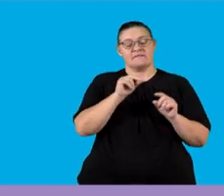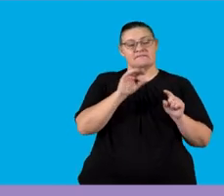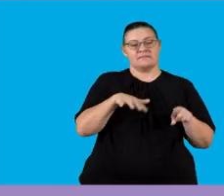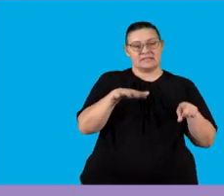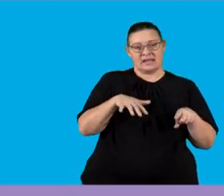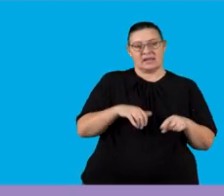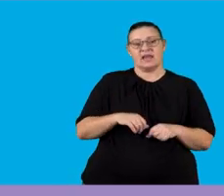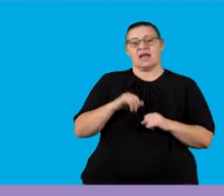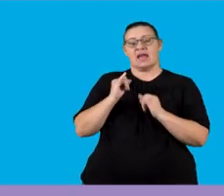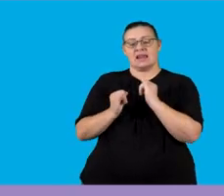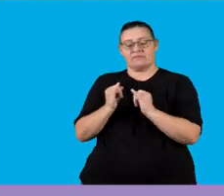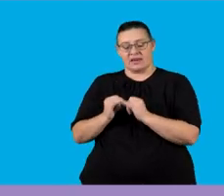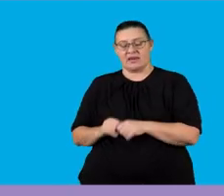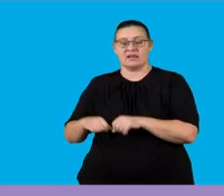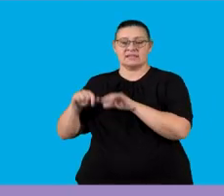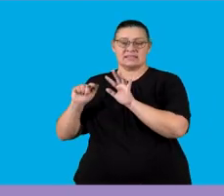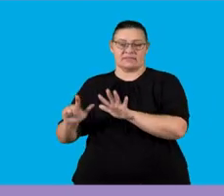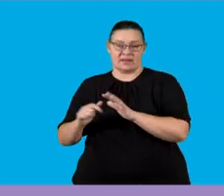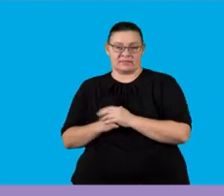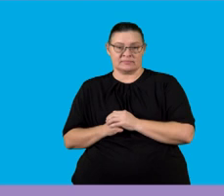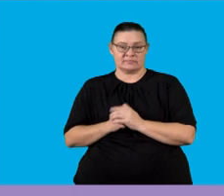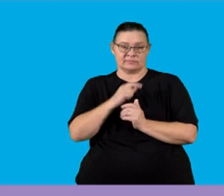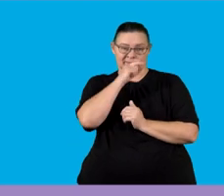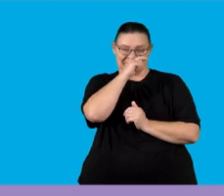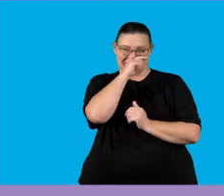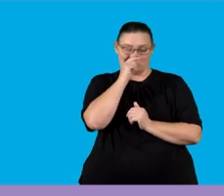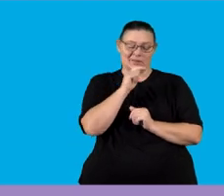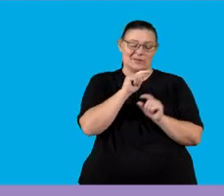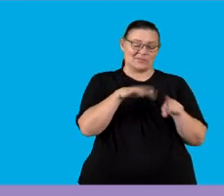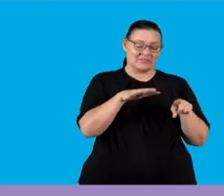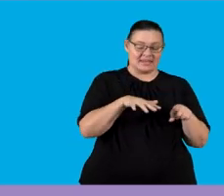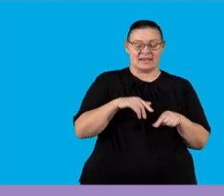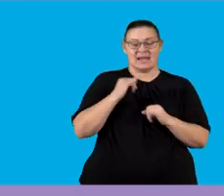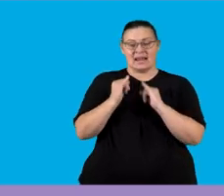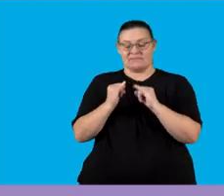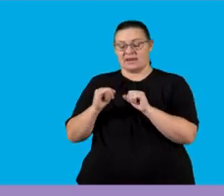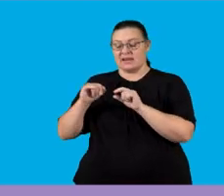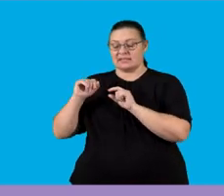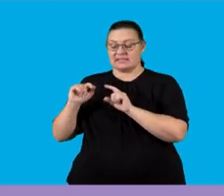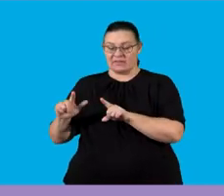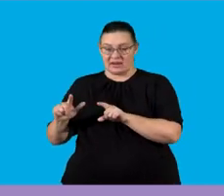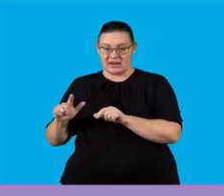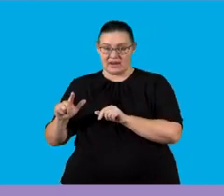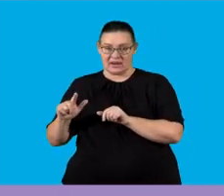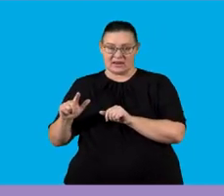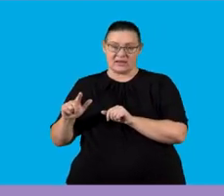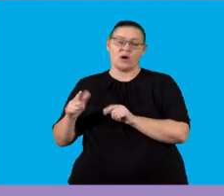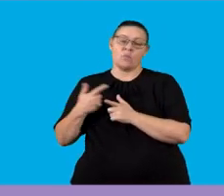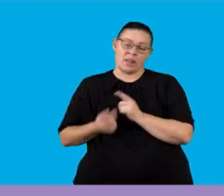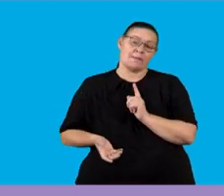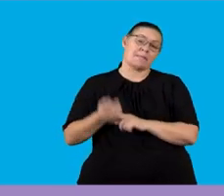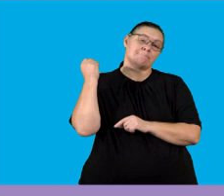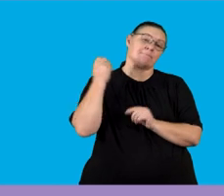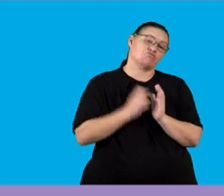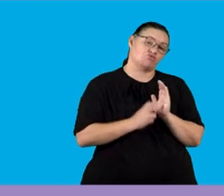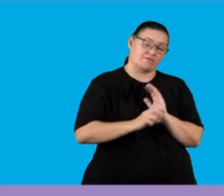that rule. Now we can see that from the first term to the second term, we are subtracting 4. From the second term to the third term, we are subtracting 4,